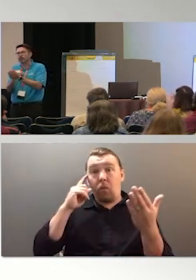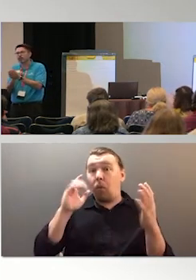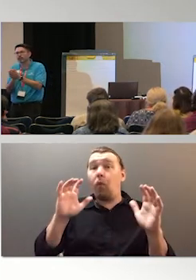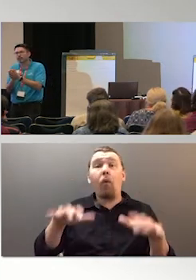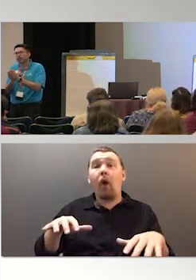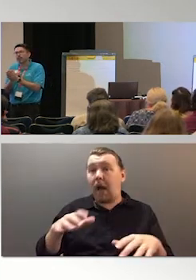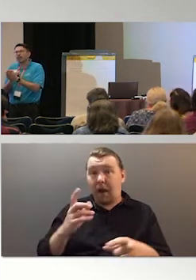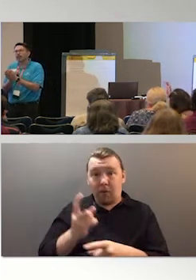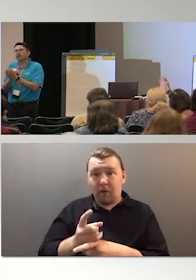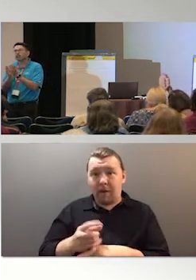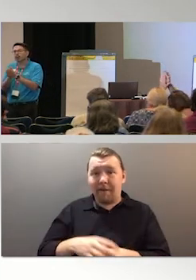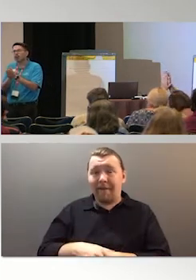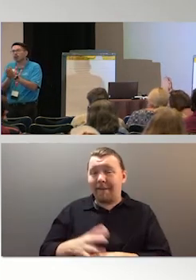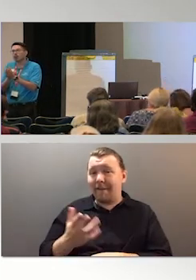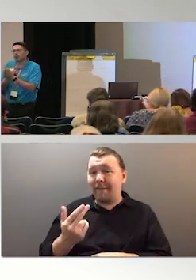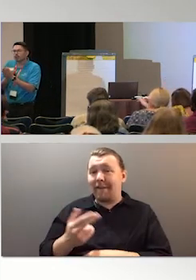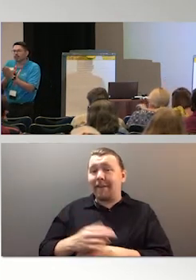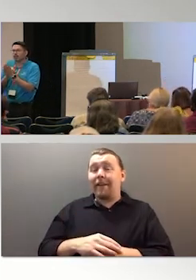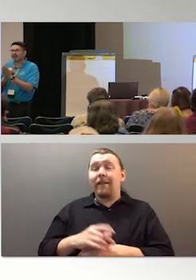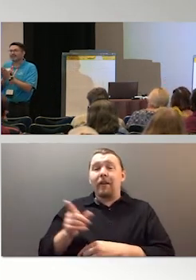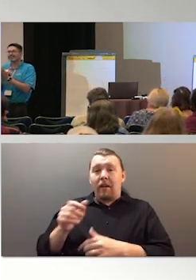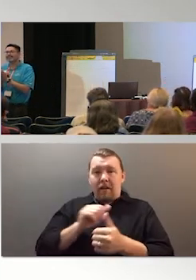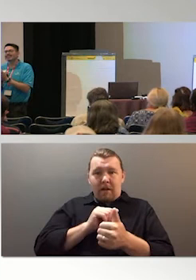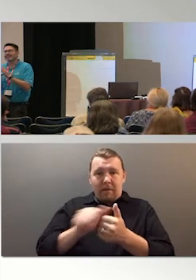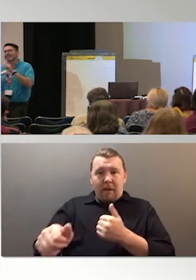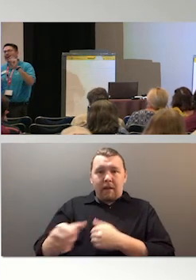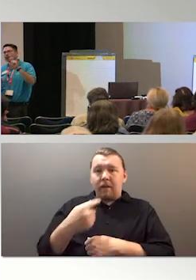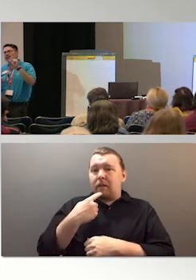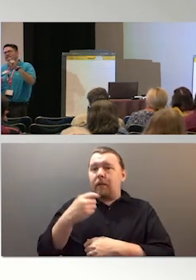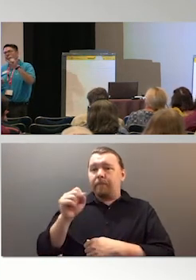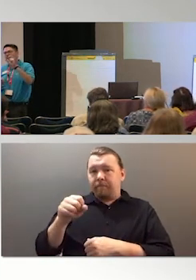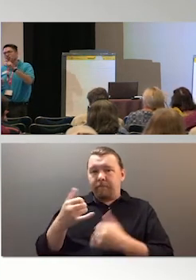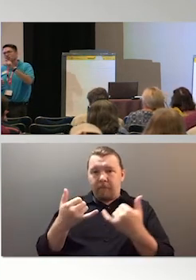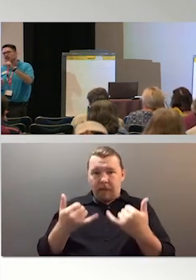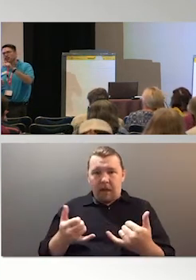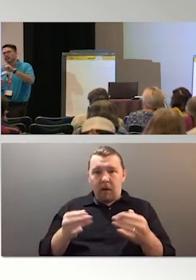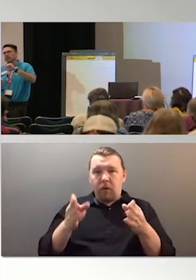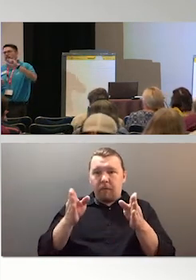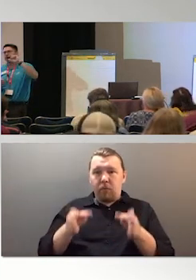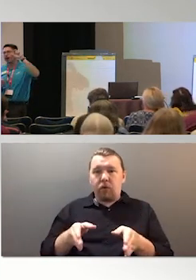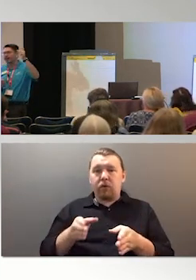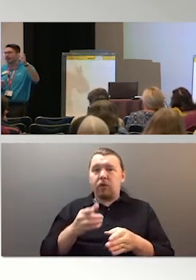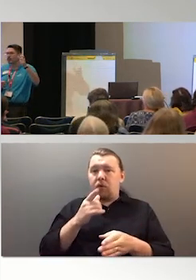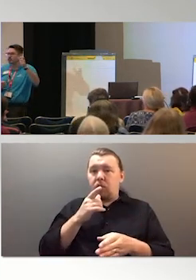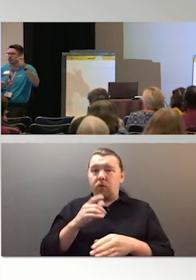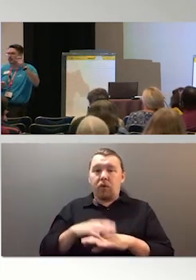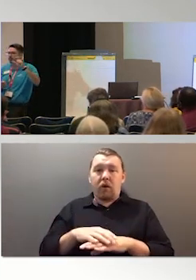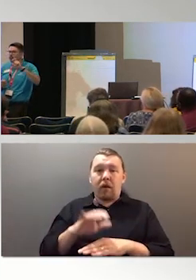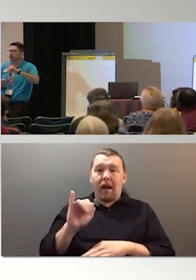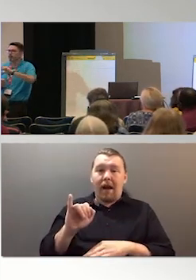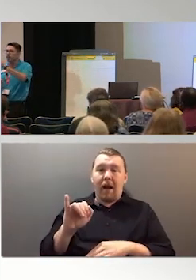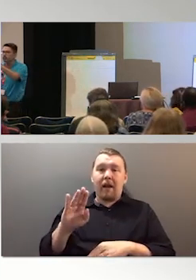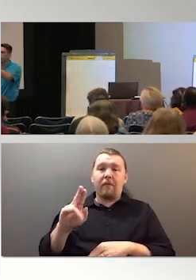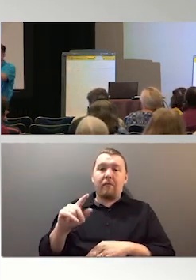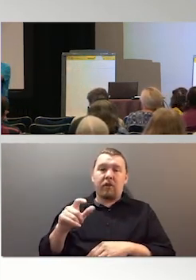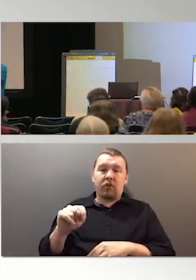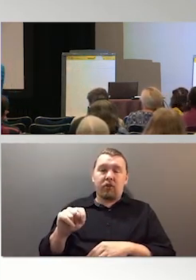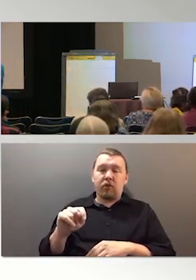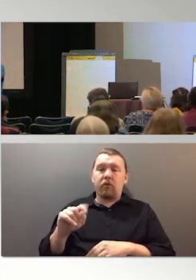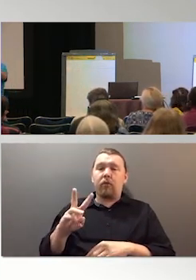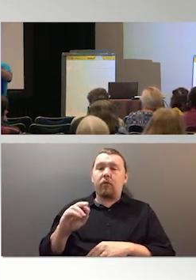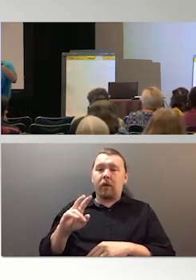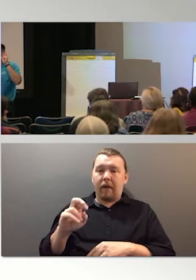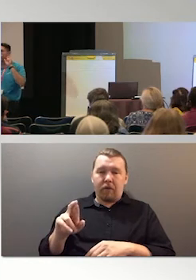that, right? And so they passed it and said now an individual who's either on iBudget waiver, long-term